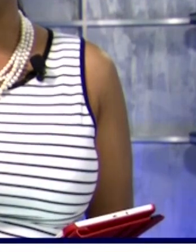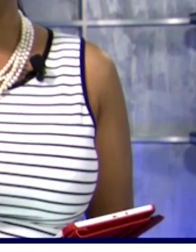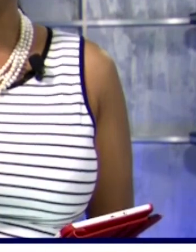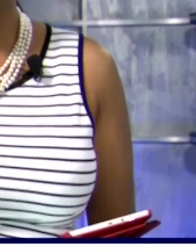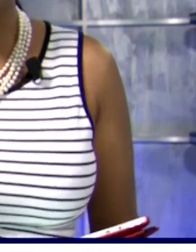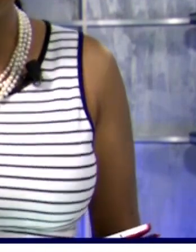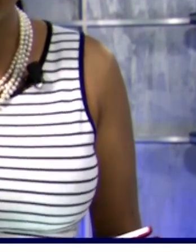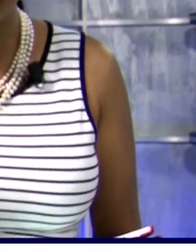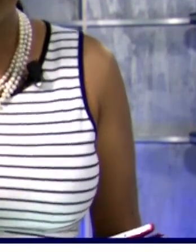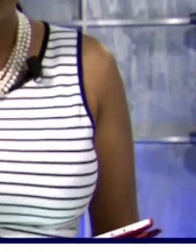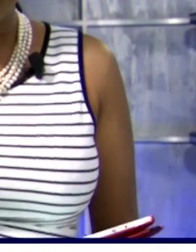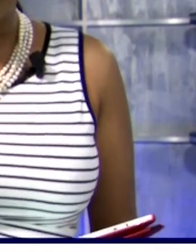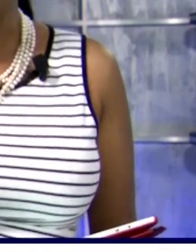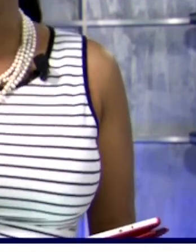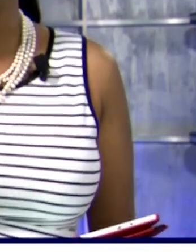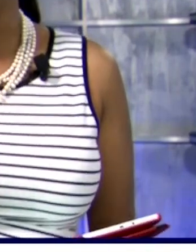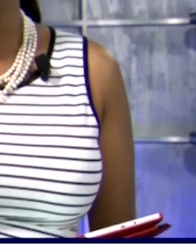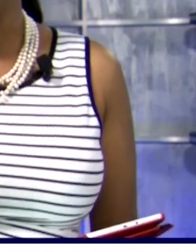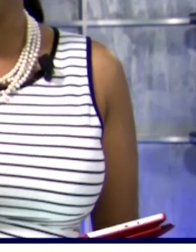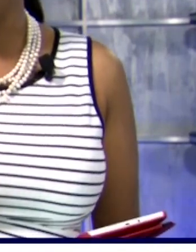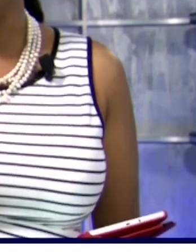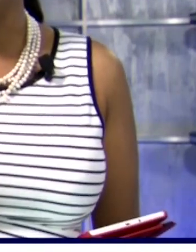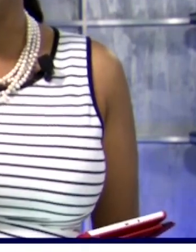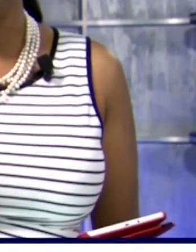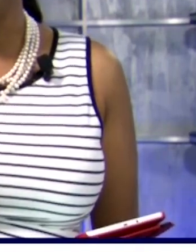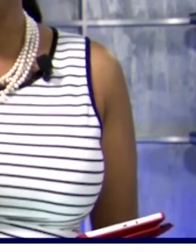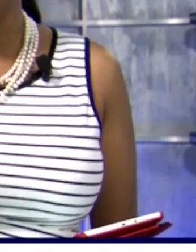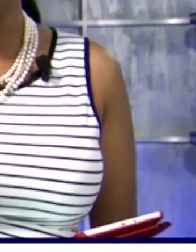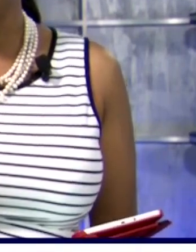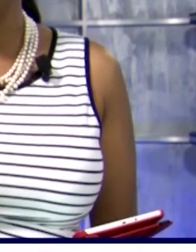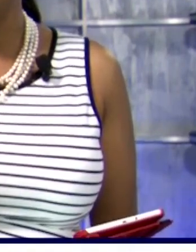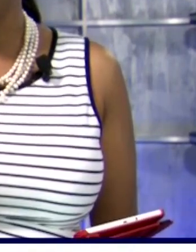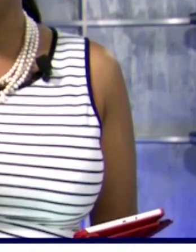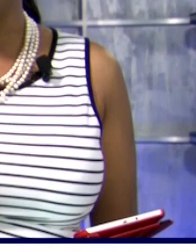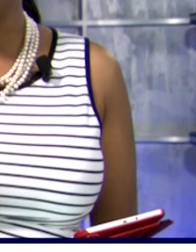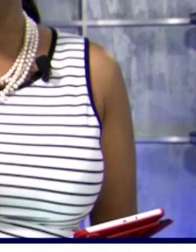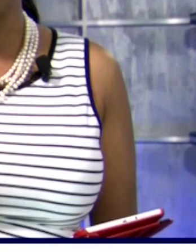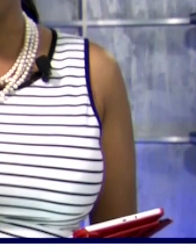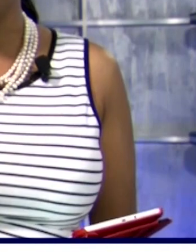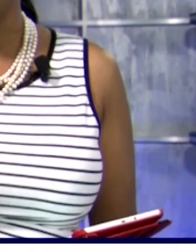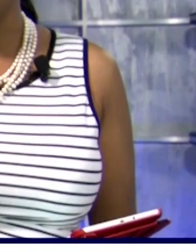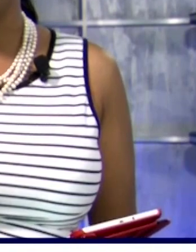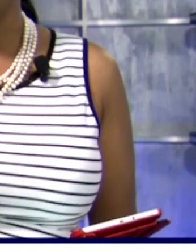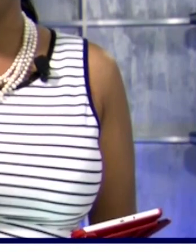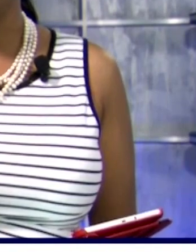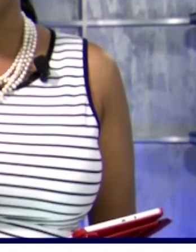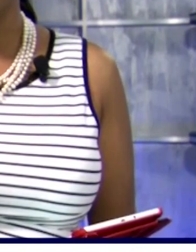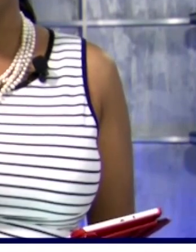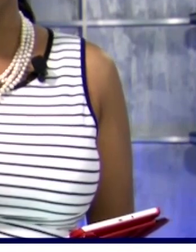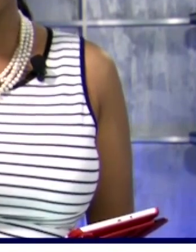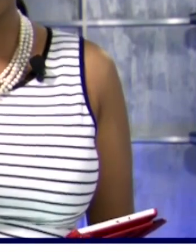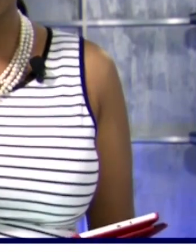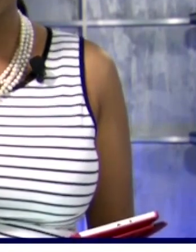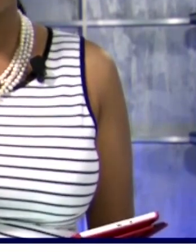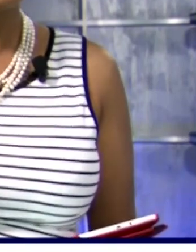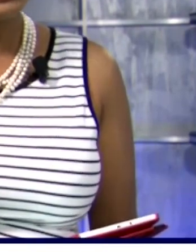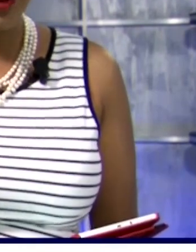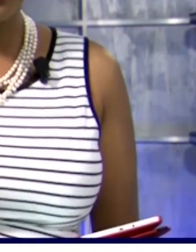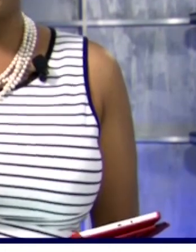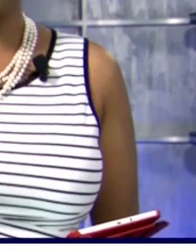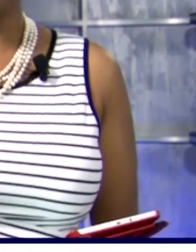10,000-person conference facility. And in sports, Kyron Pollard's Mumbai Indians win today's IPL via the